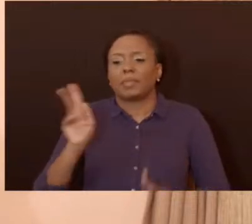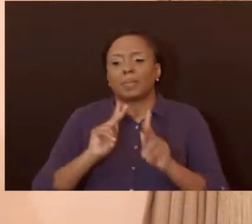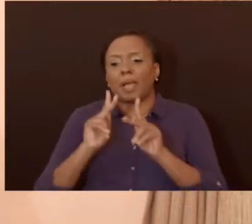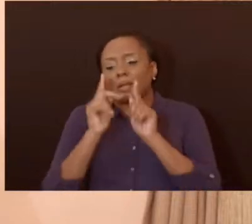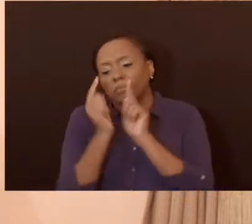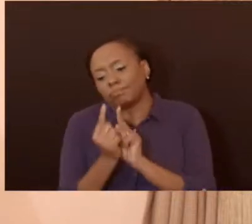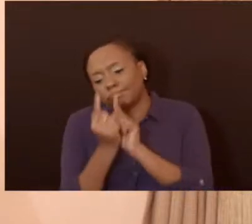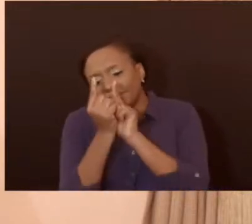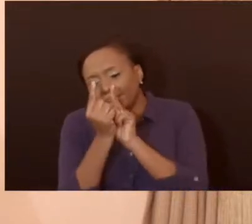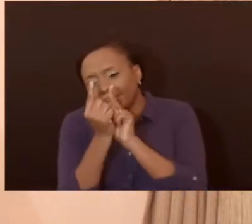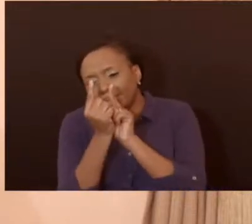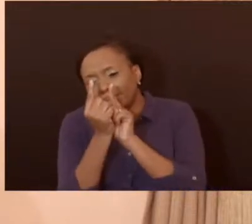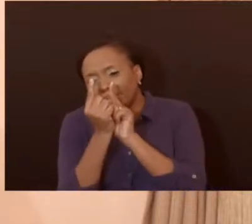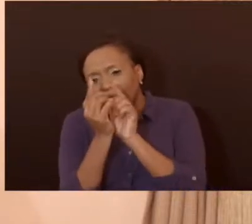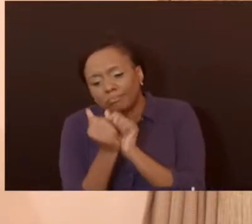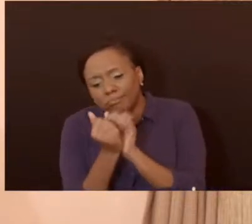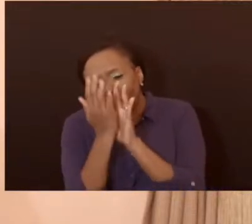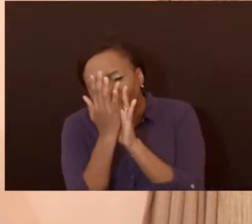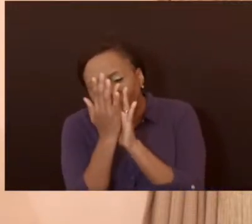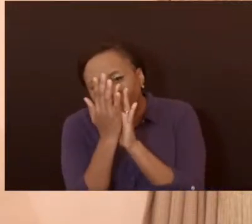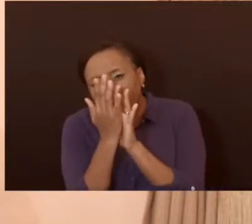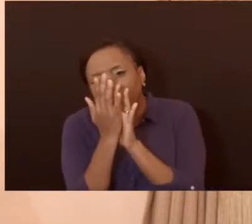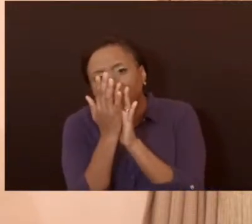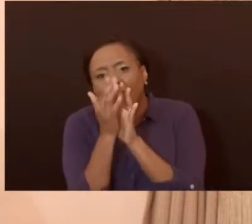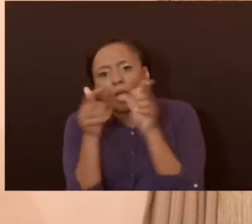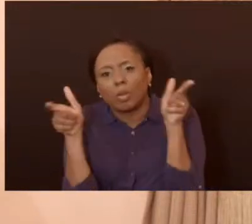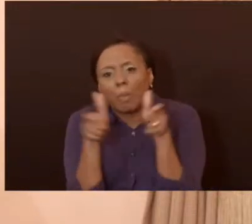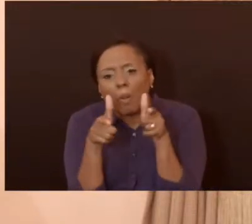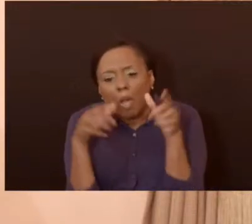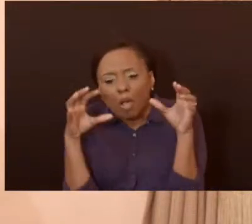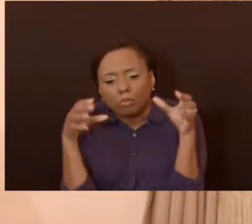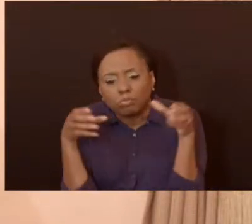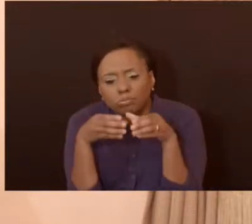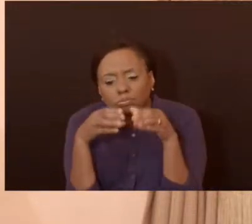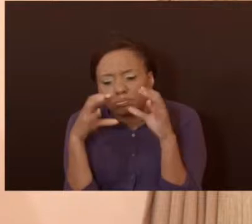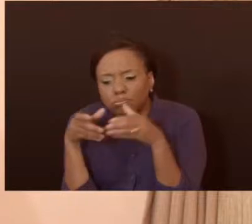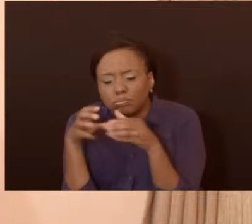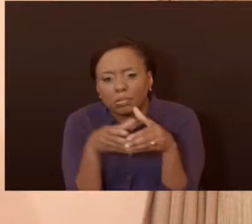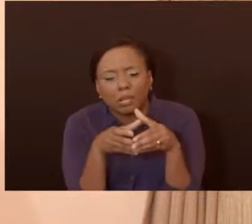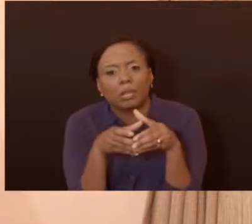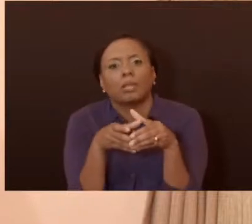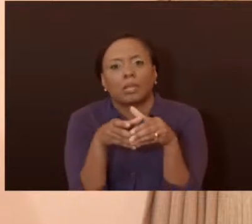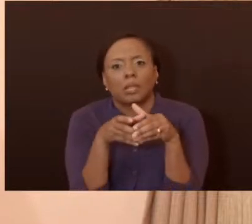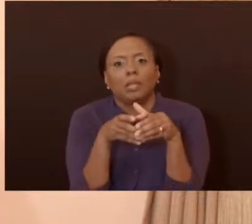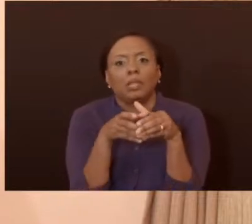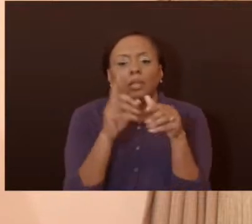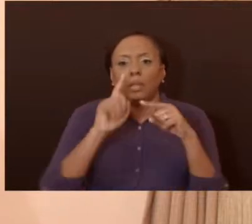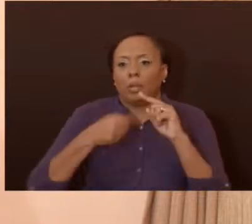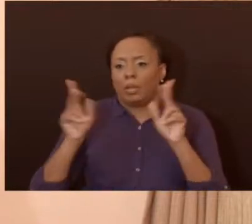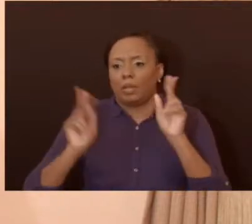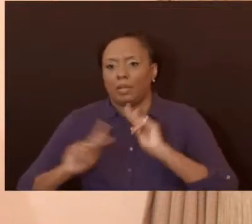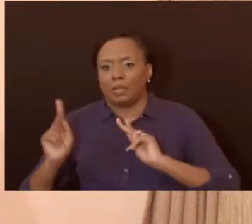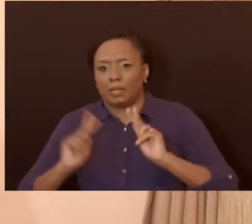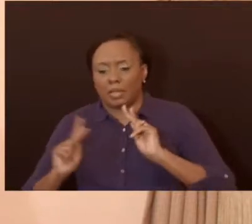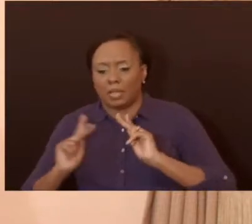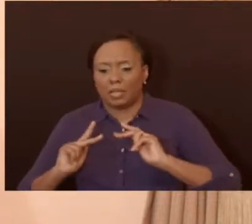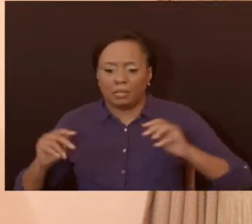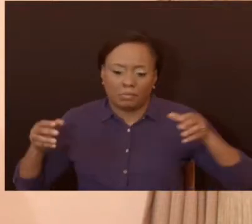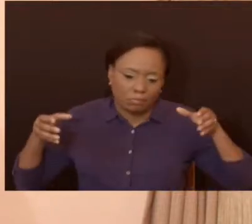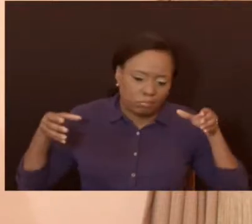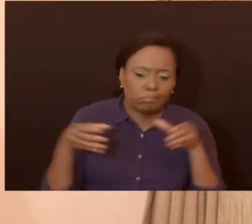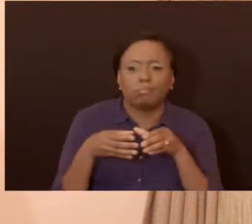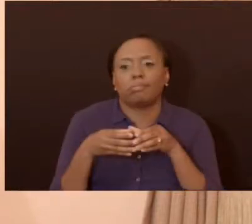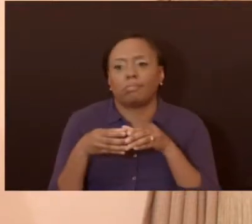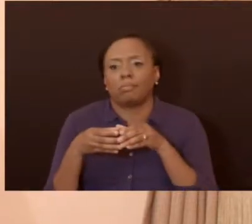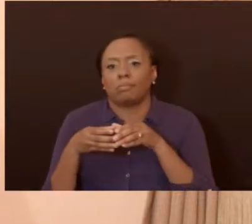contact, confined spaces, and crowds. And once you have those three C's come together, you're going to